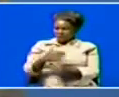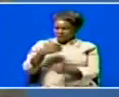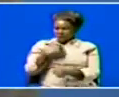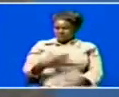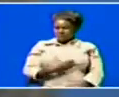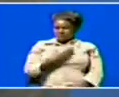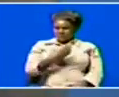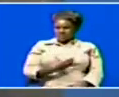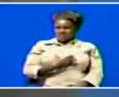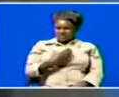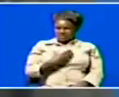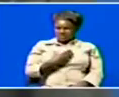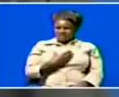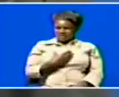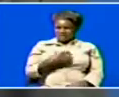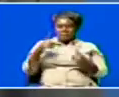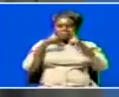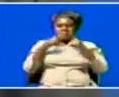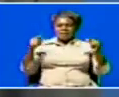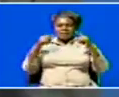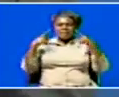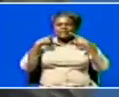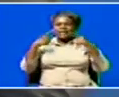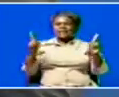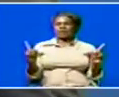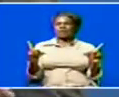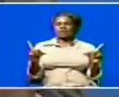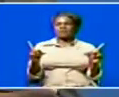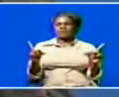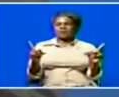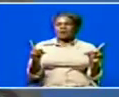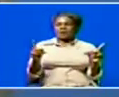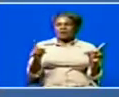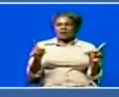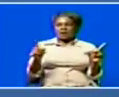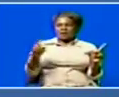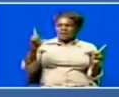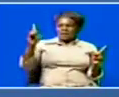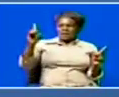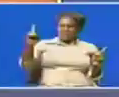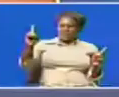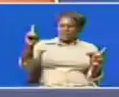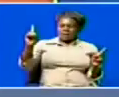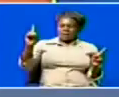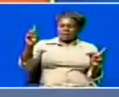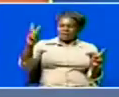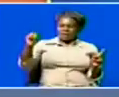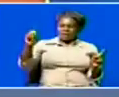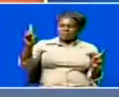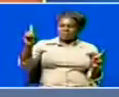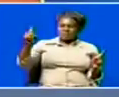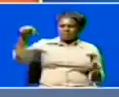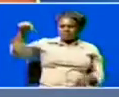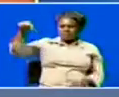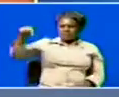going to literally drum the message home. She's well known with her initials. That is MDQ. Yes, sir. Muthoni, the drama queen. Yes,